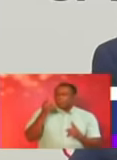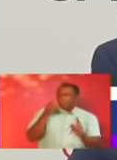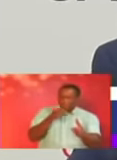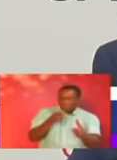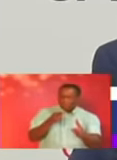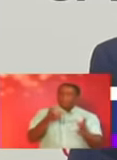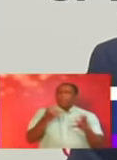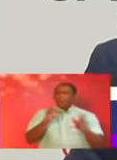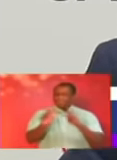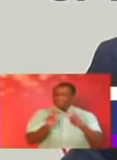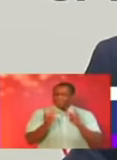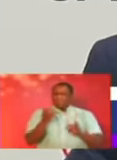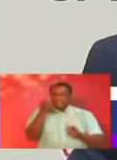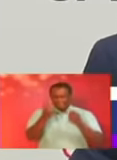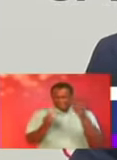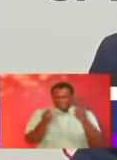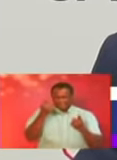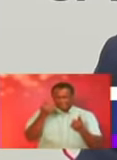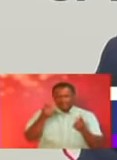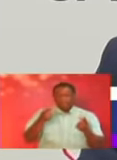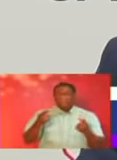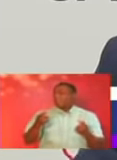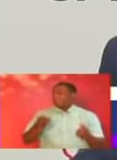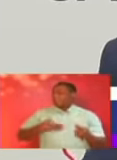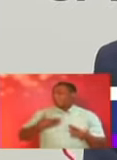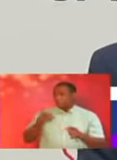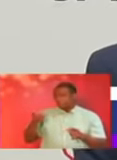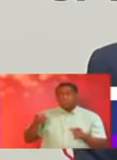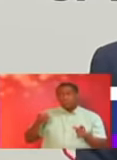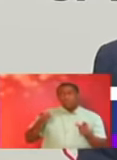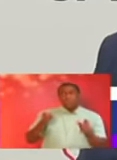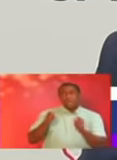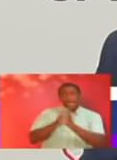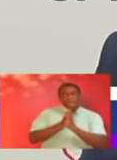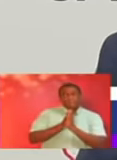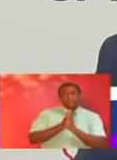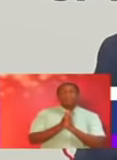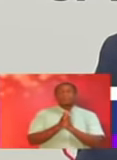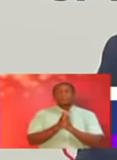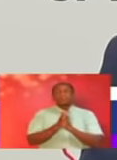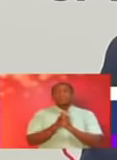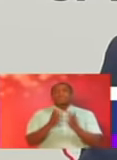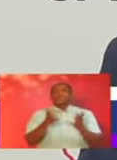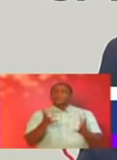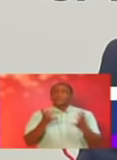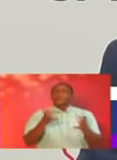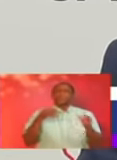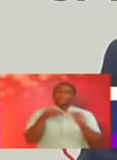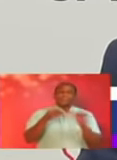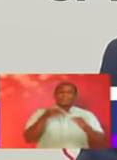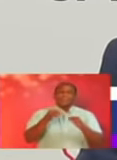it. It gives me an opportunity to talk to the population on what it takes to run a mass vac site.